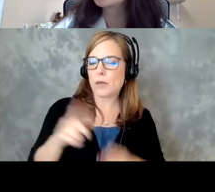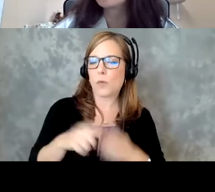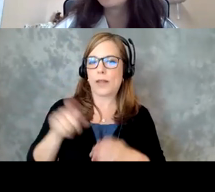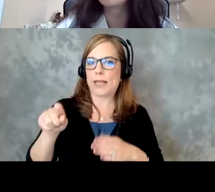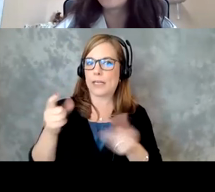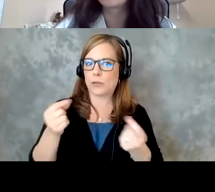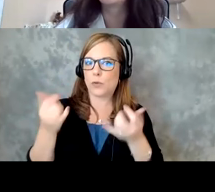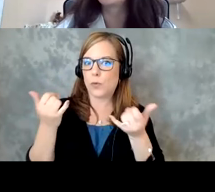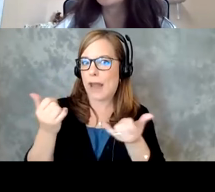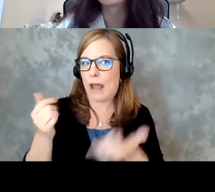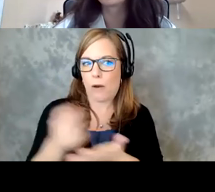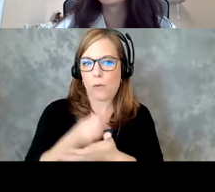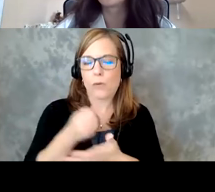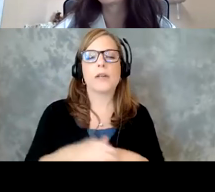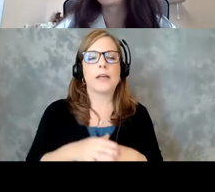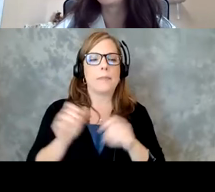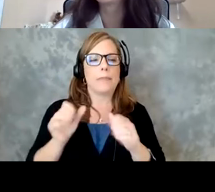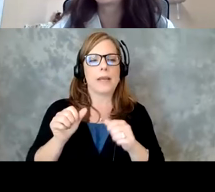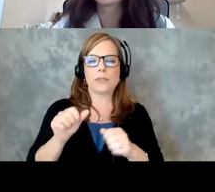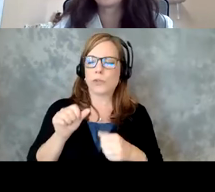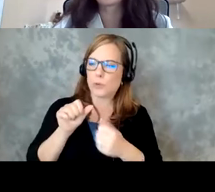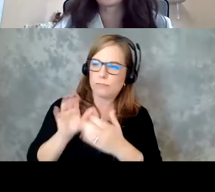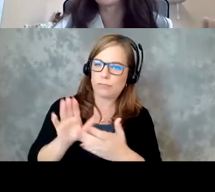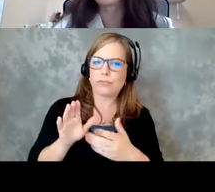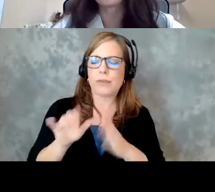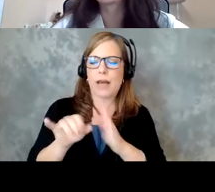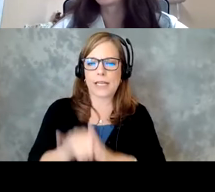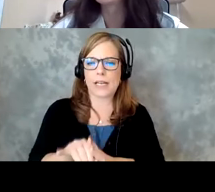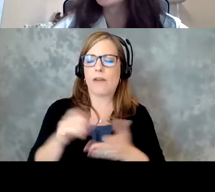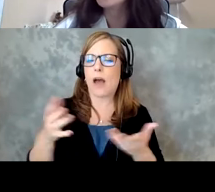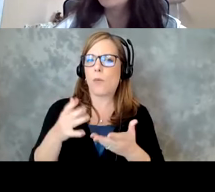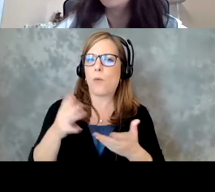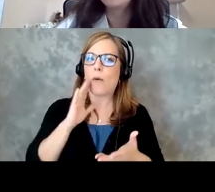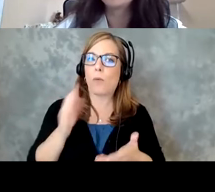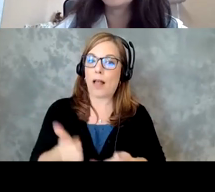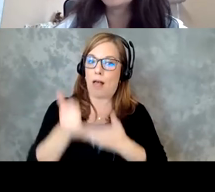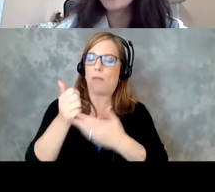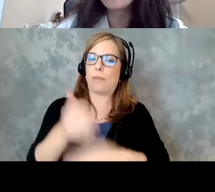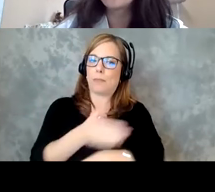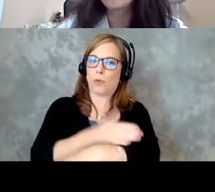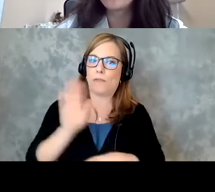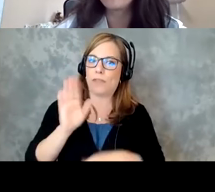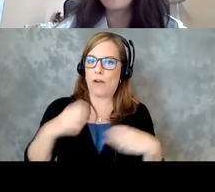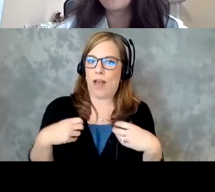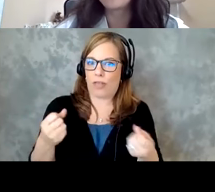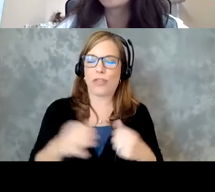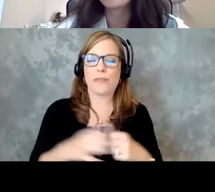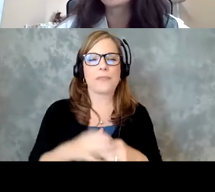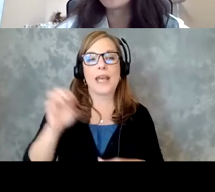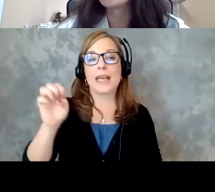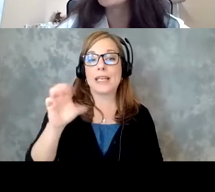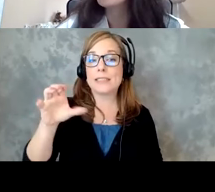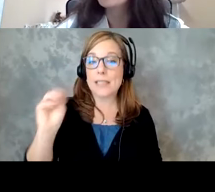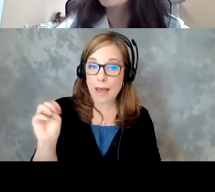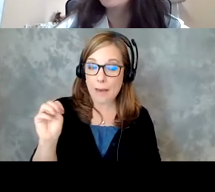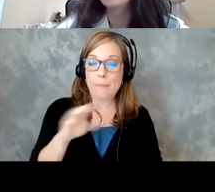doing care coordination, and identifying and addressing social drivers of health. So that's what they do as part of their pop health strategy. And then ECM fits within that